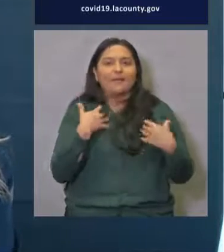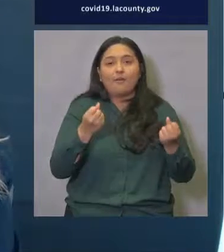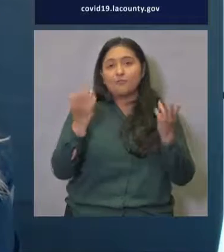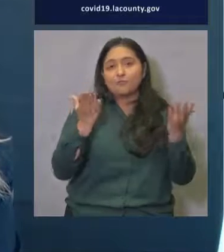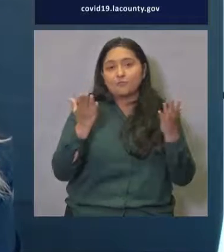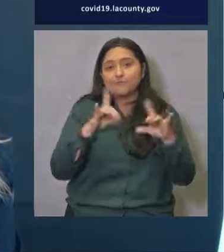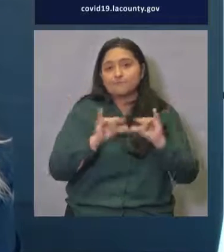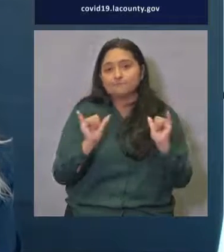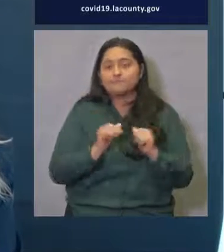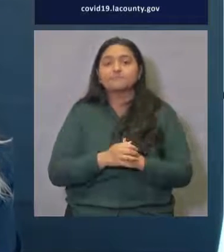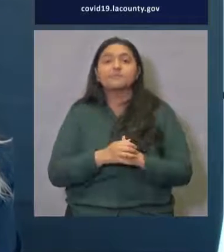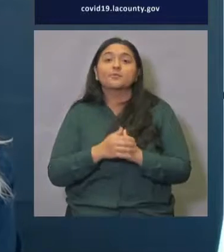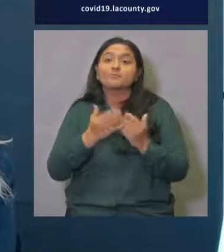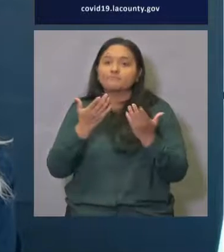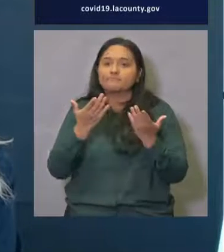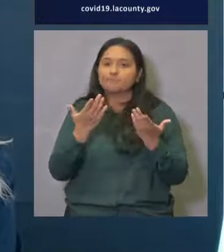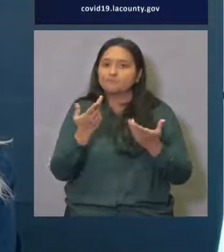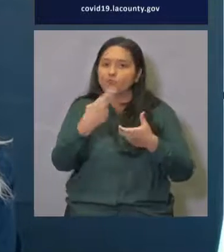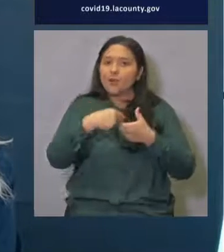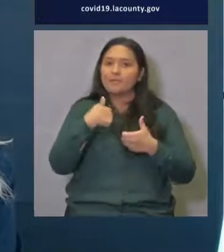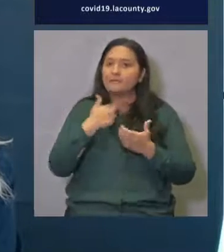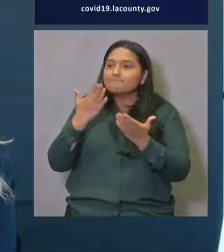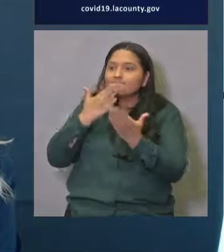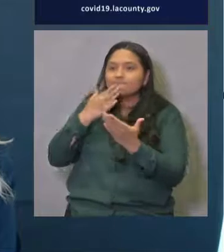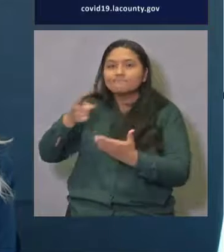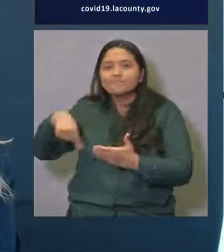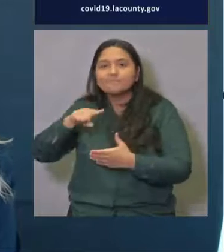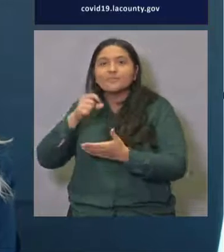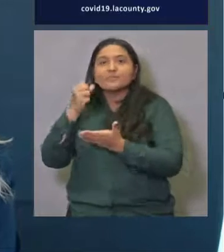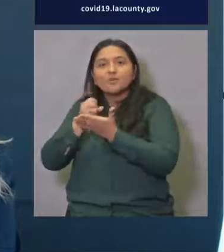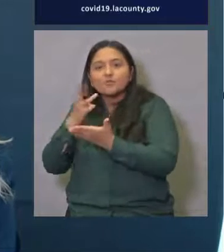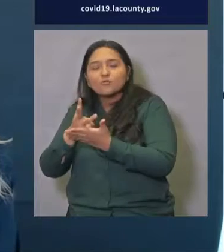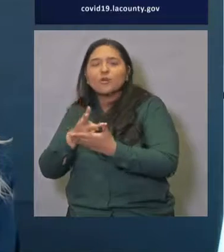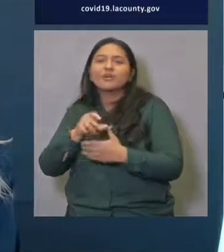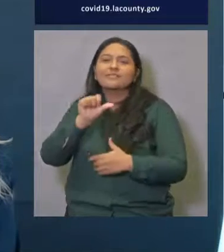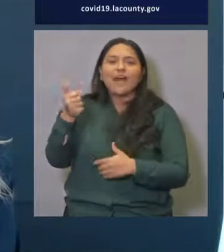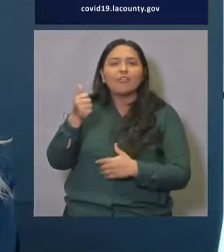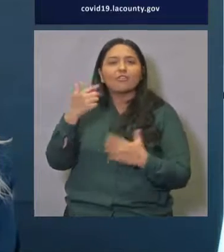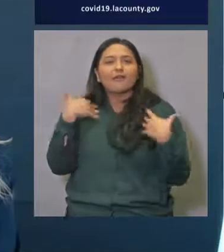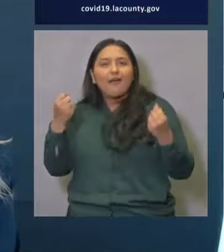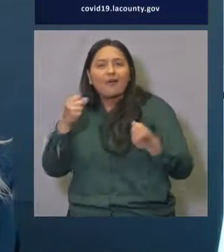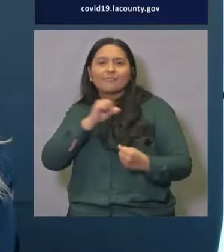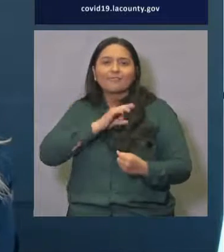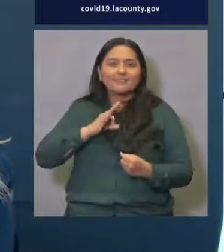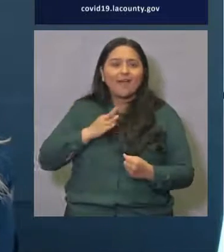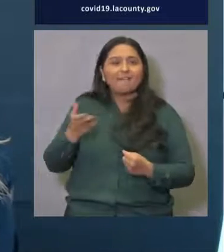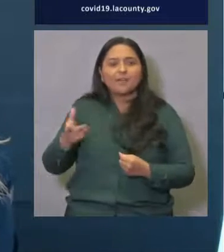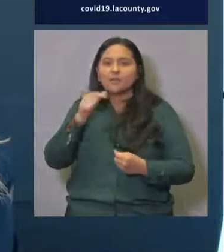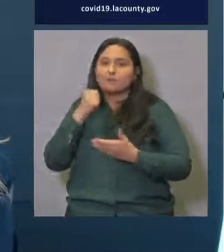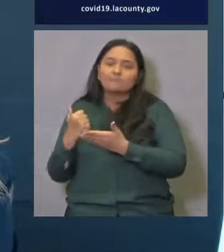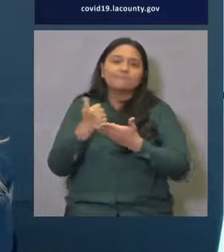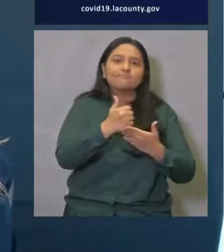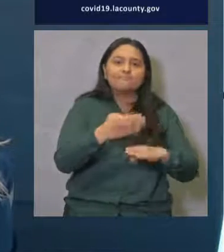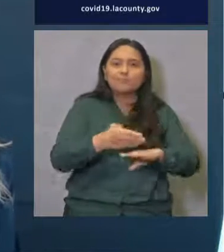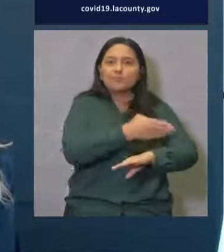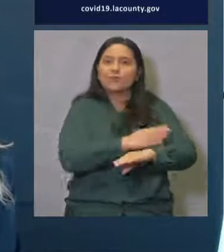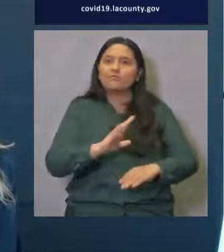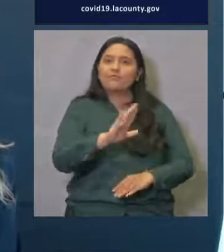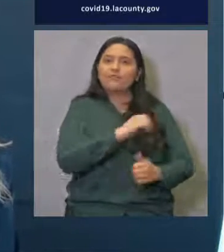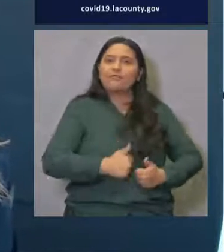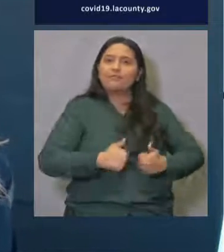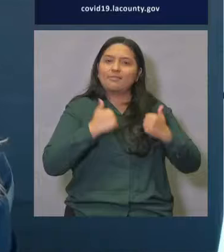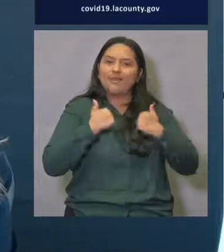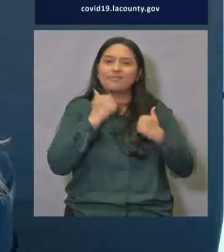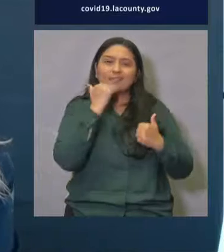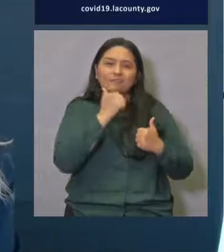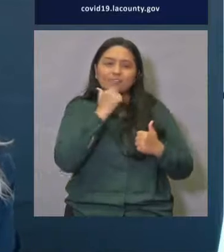in thanking our team of social workers and medical caseworkers and other staff who make a difference in the lives of our patients every day throughout the